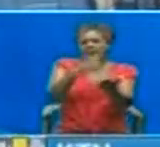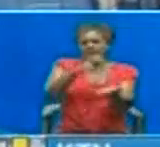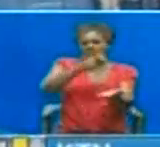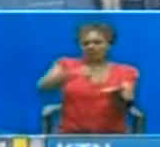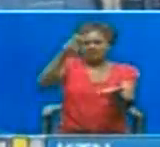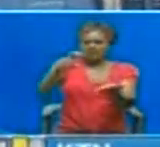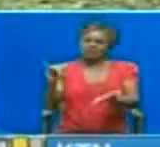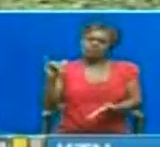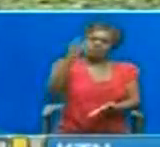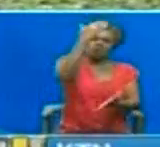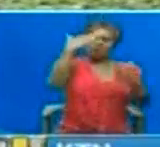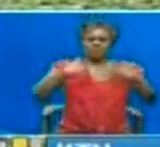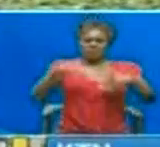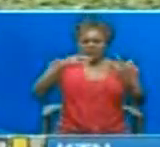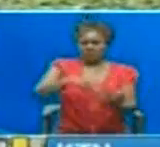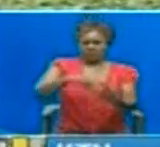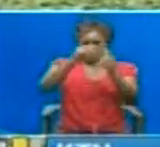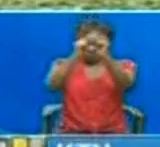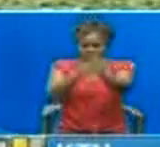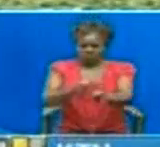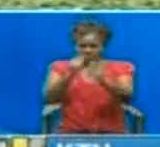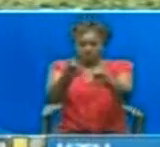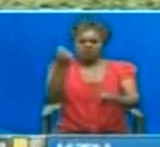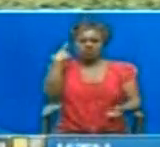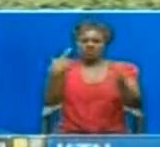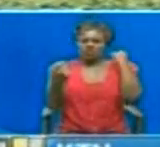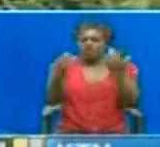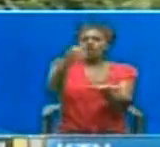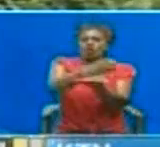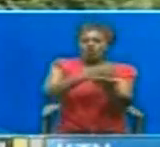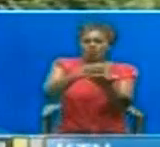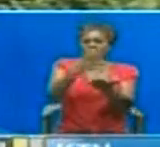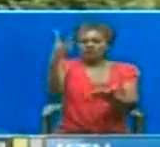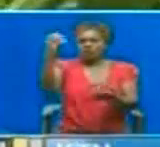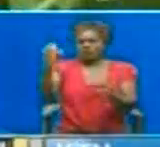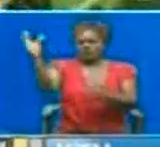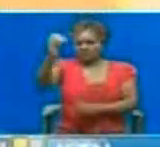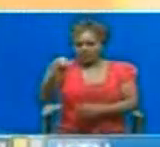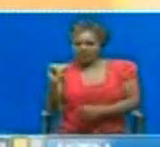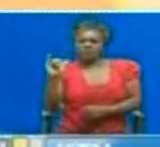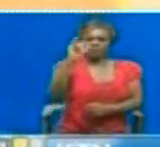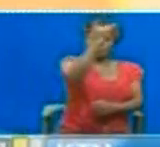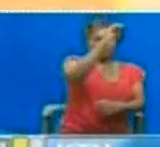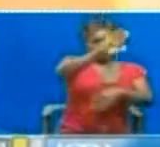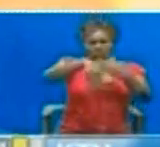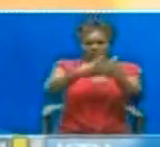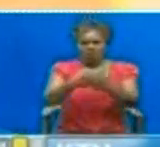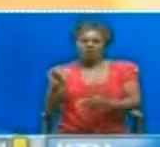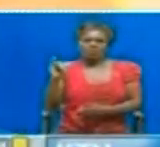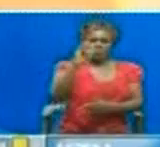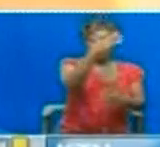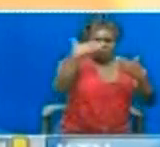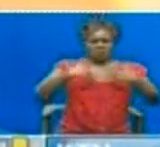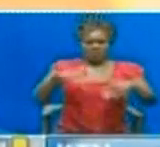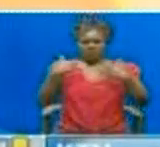to the exporters class, especially in horticulture, tea and coffee, which constitute 40% of all exports. Even for the exporters,